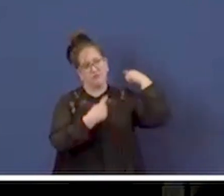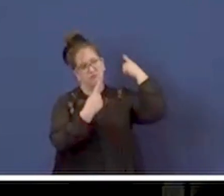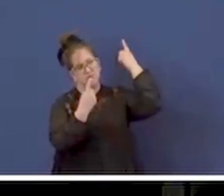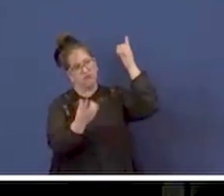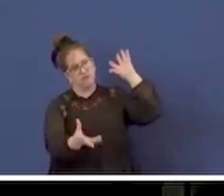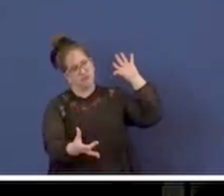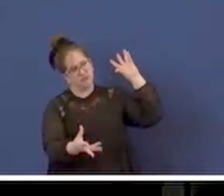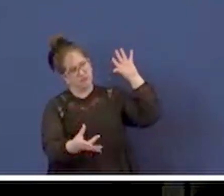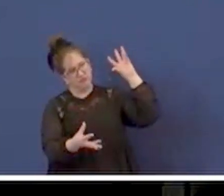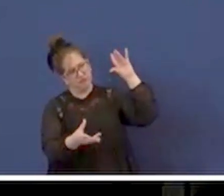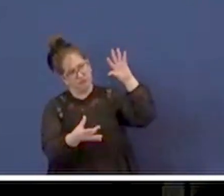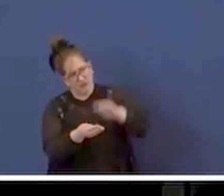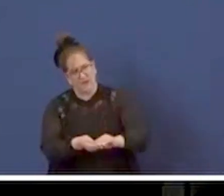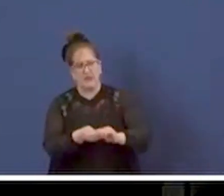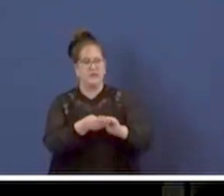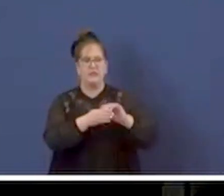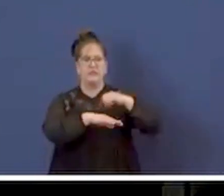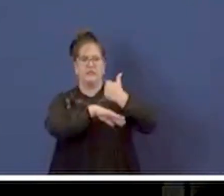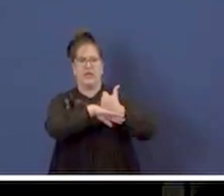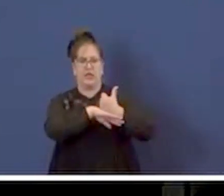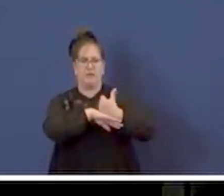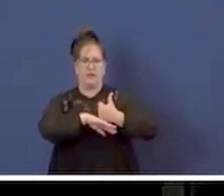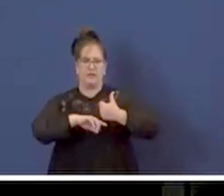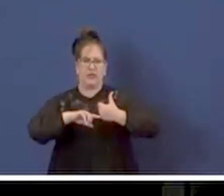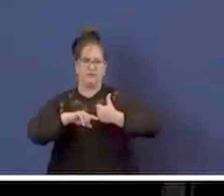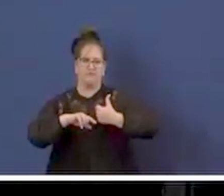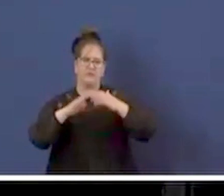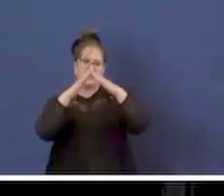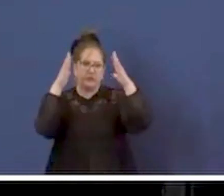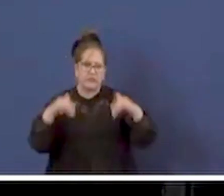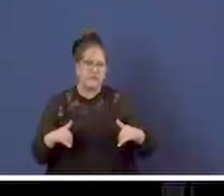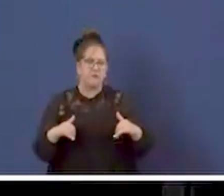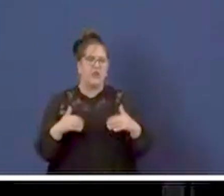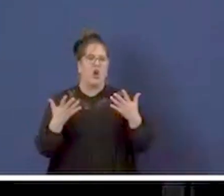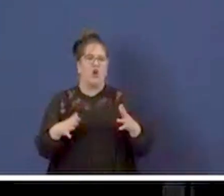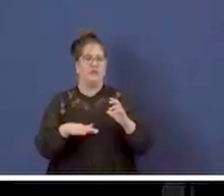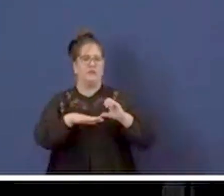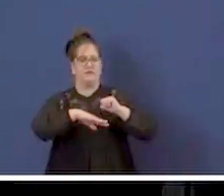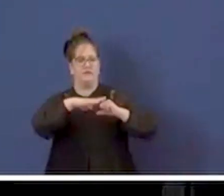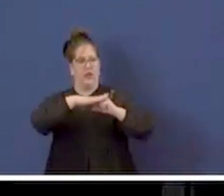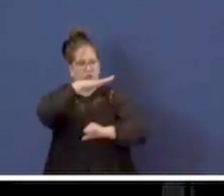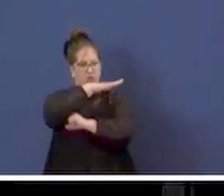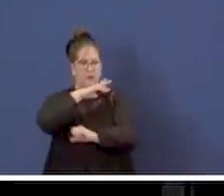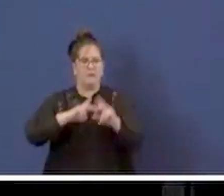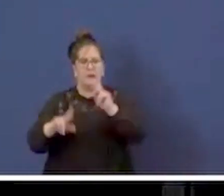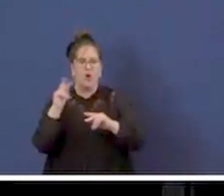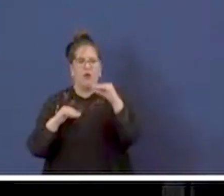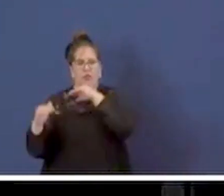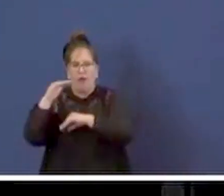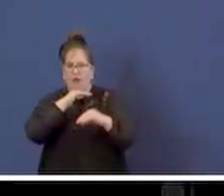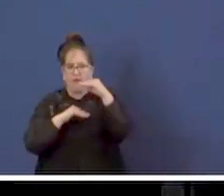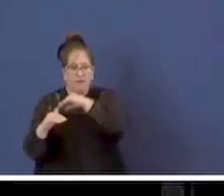us creating a means-tested public assistance system, which basically presumes that people are lying to us. We treat them that